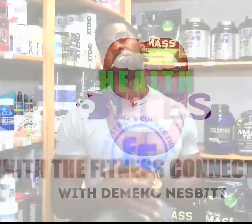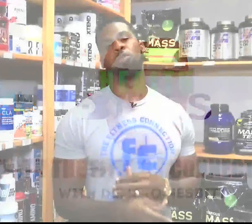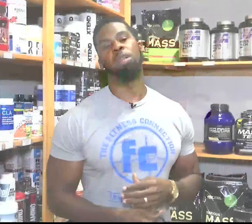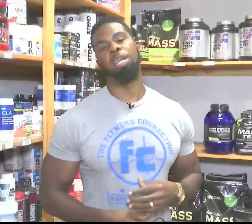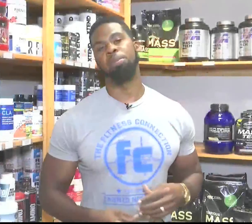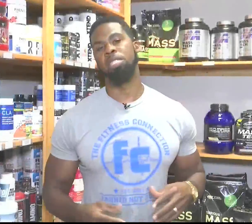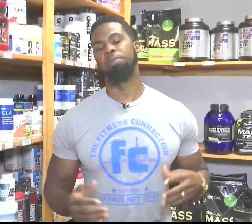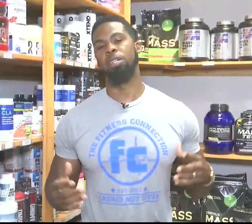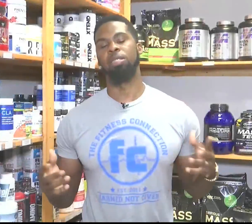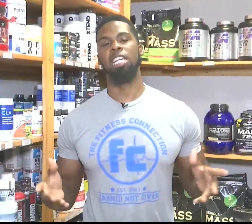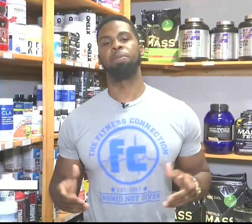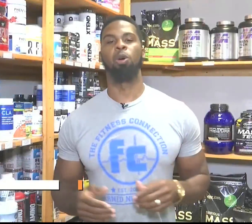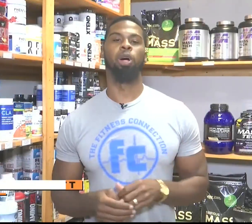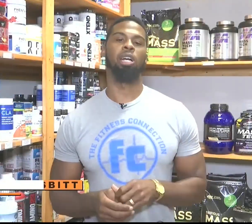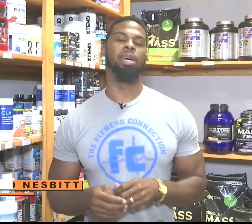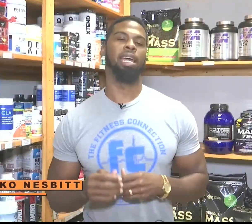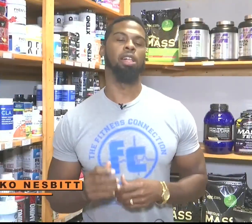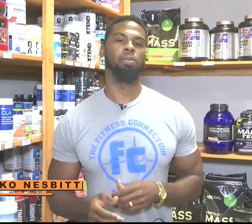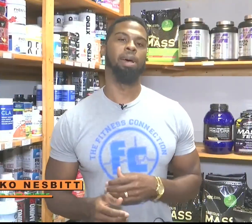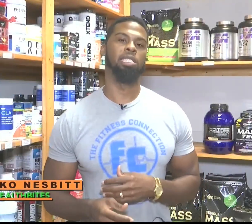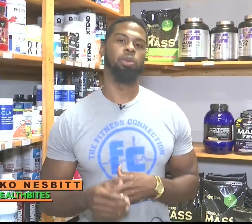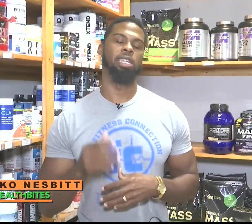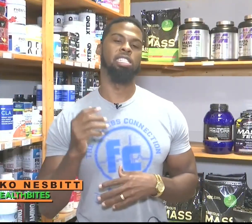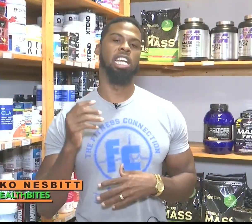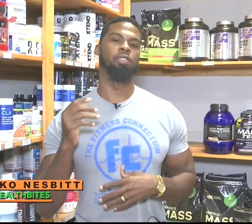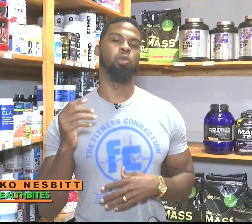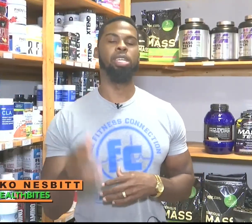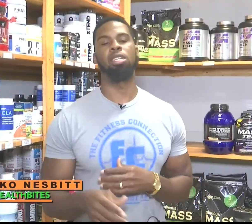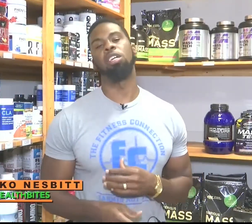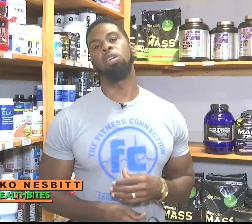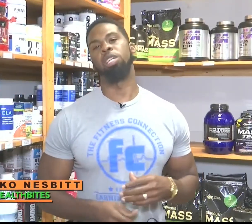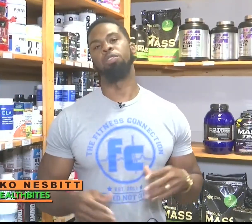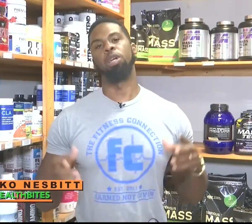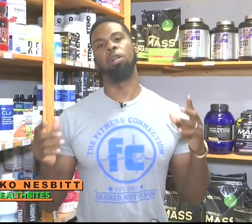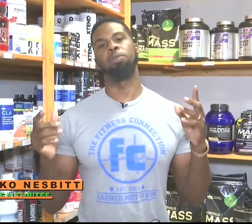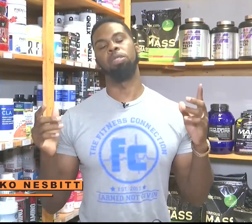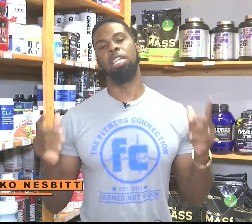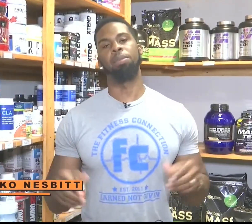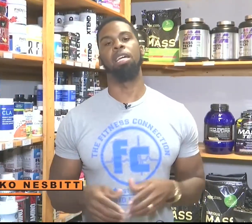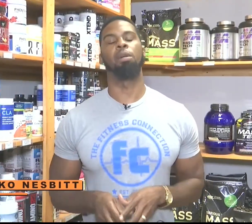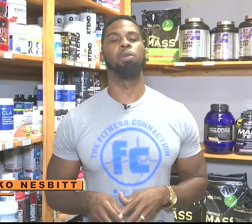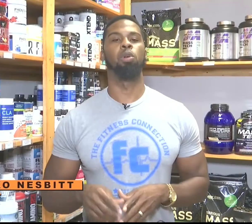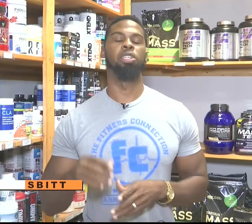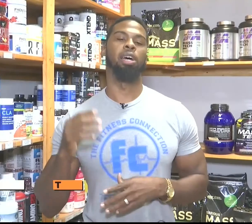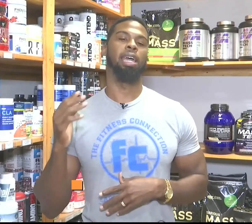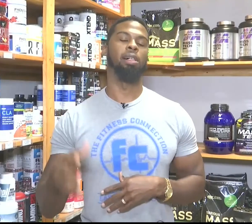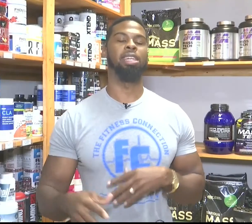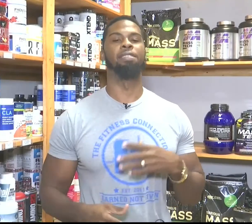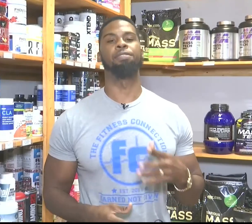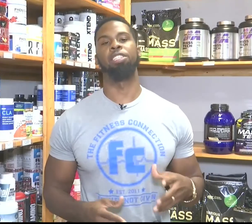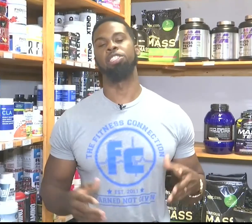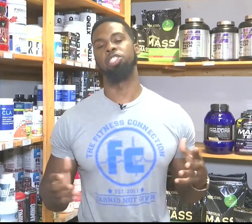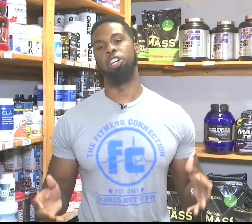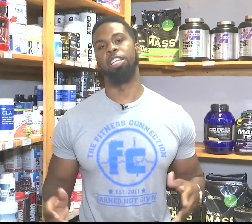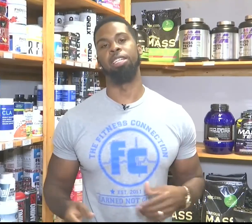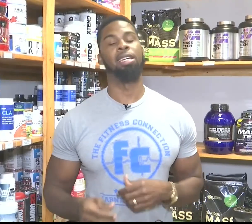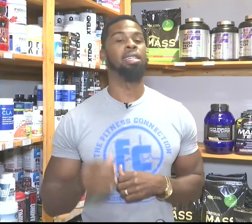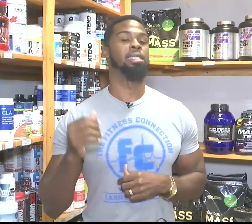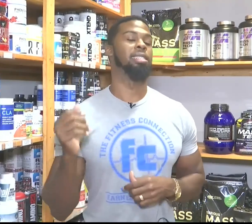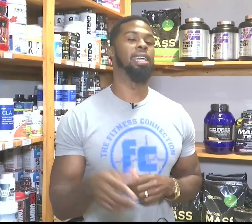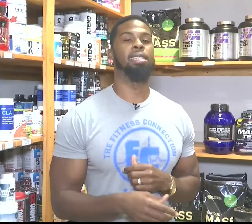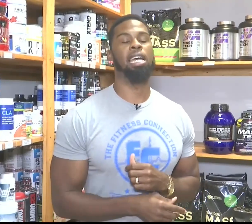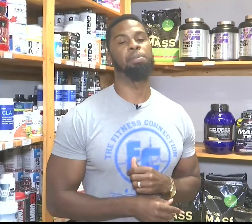Hey there everyone, my name is D'Amico Nesbitt and welcome to Health Bites, where each and every week we give you helpful tips to help you on your health and fitness